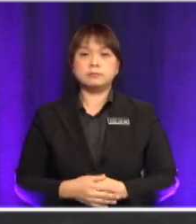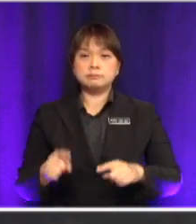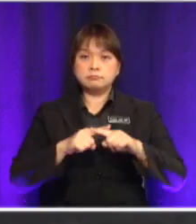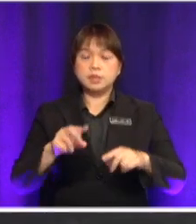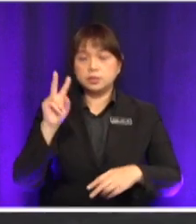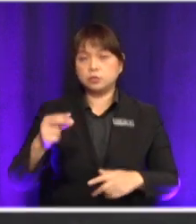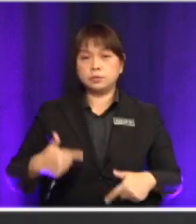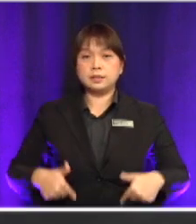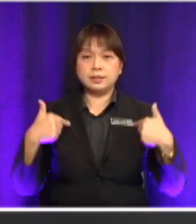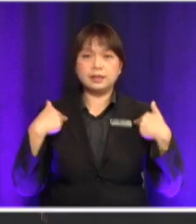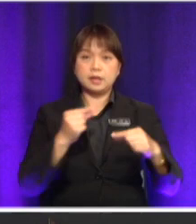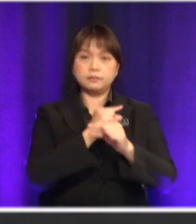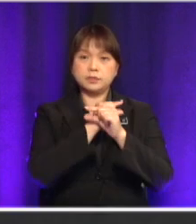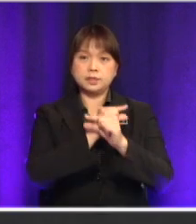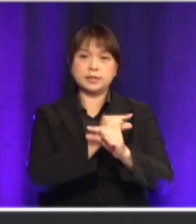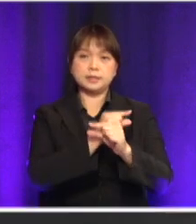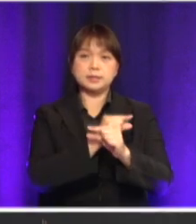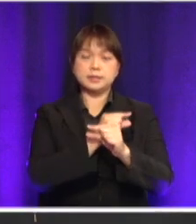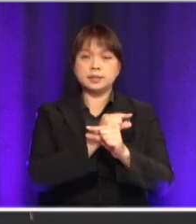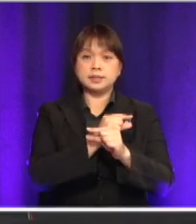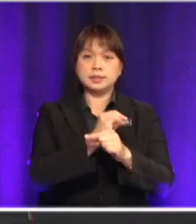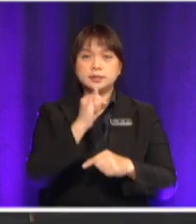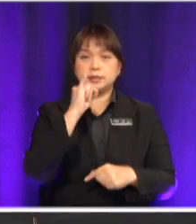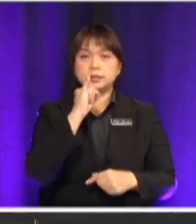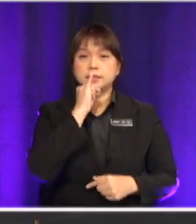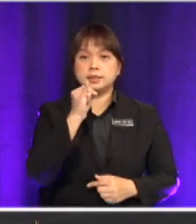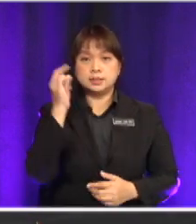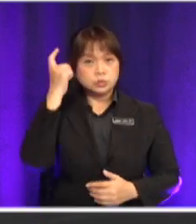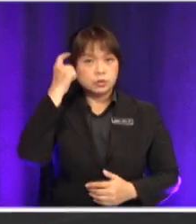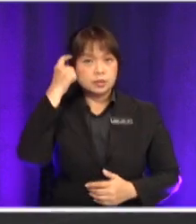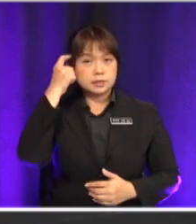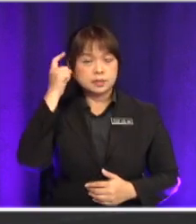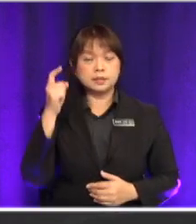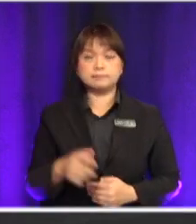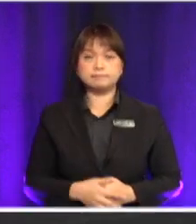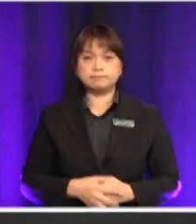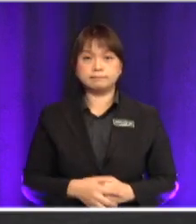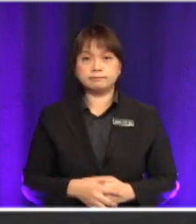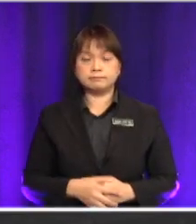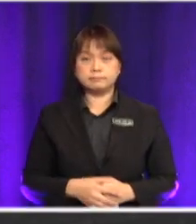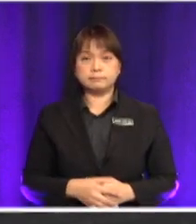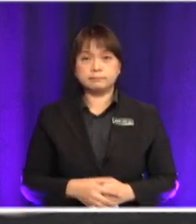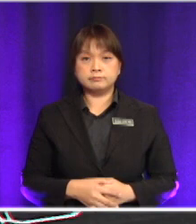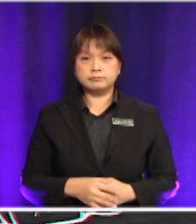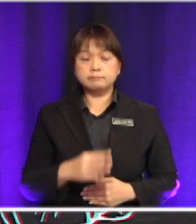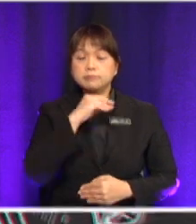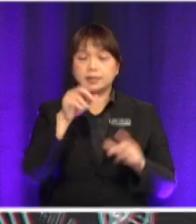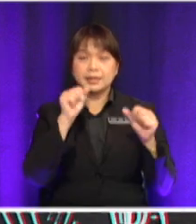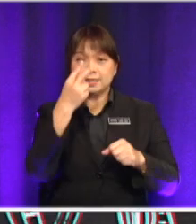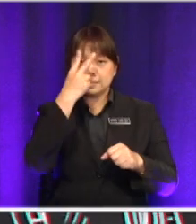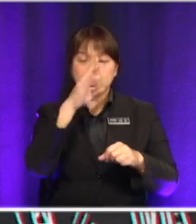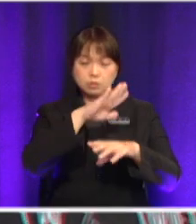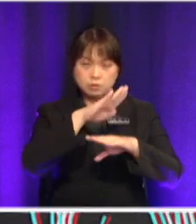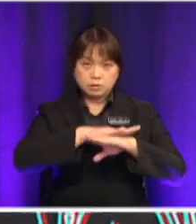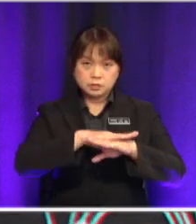see in the summary on the slide. Good job, Nivila. Yes. All right. We'll talk about how to pronounce his name later in our next